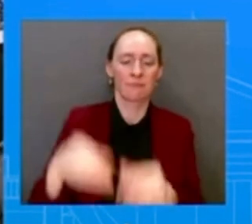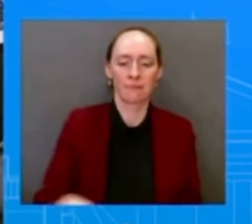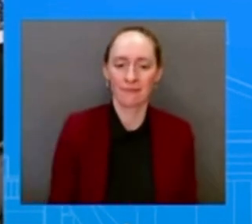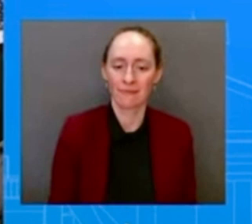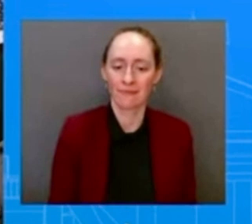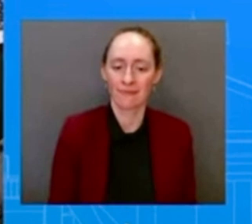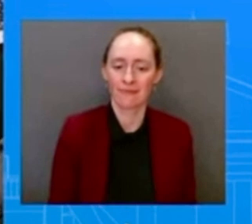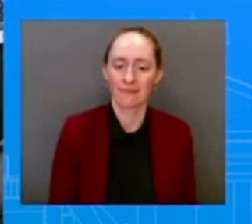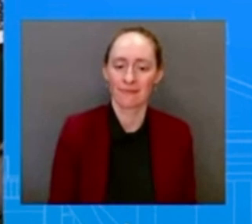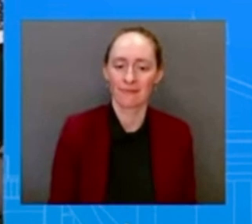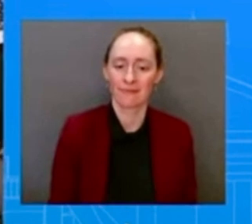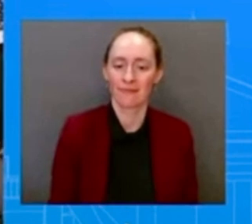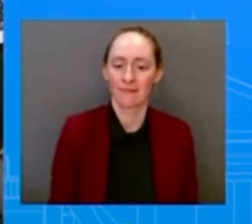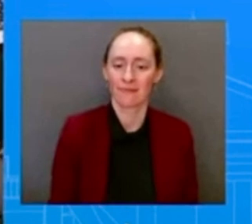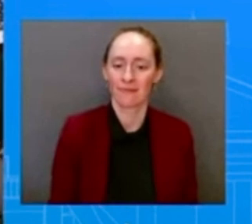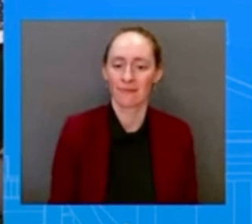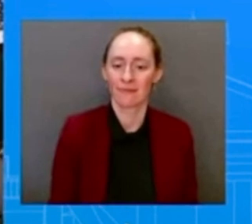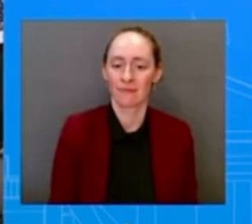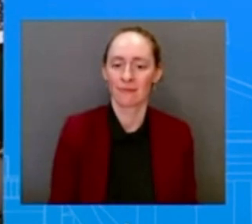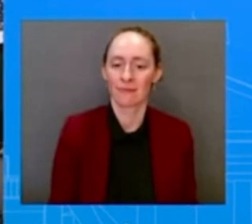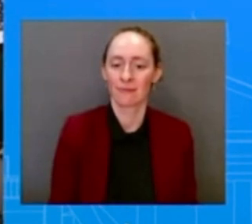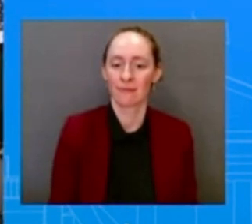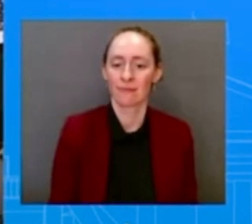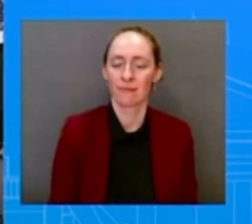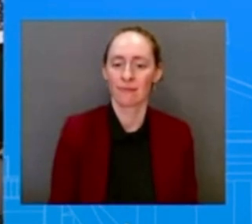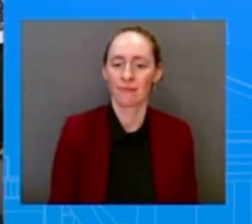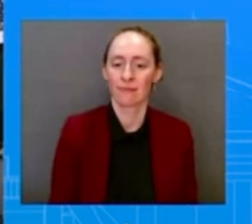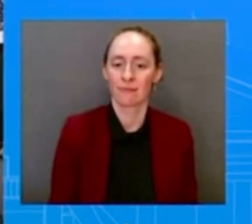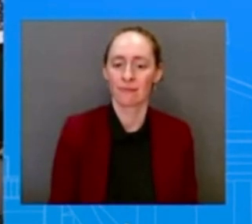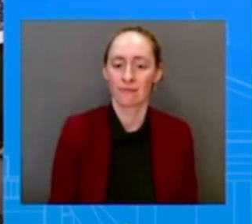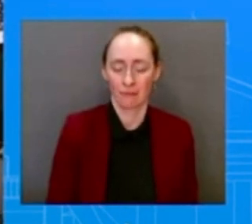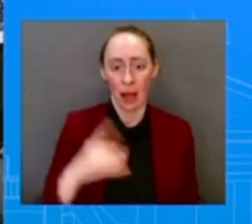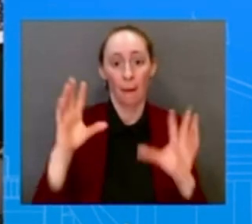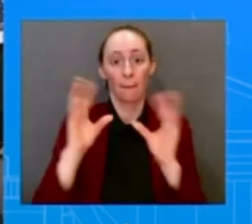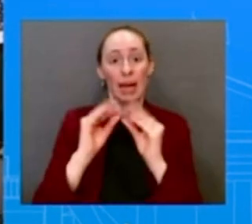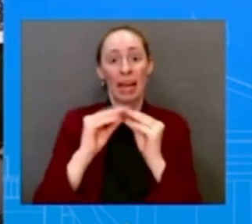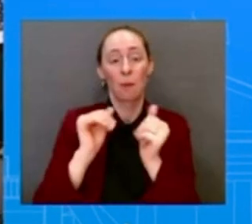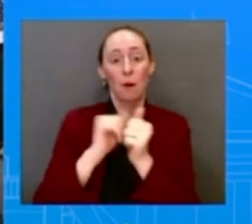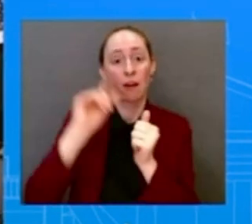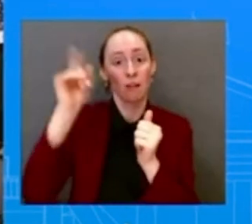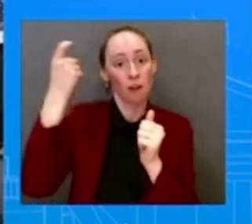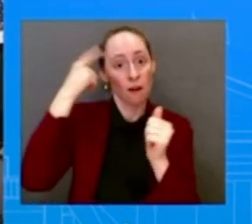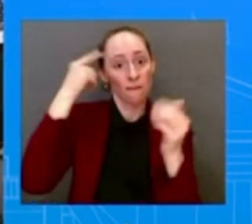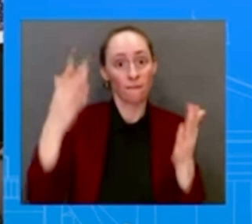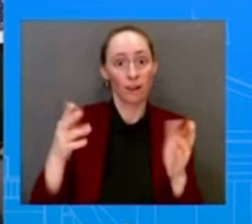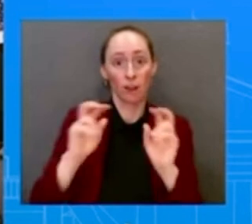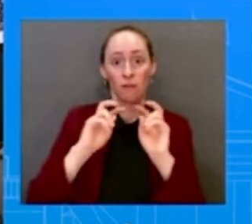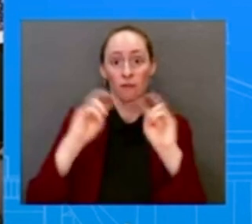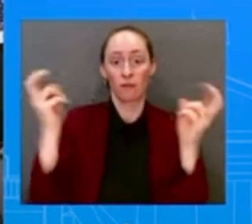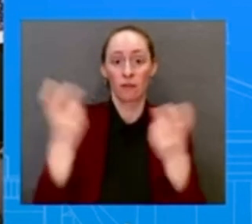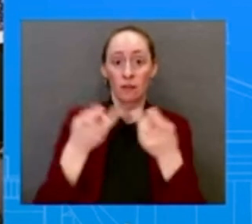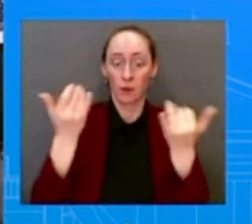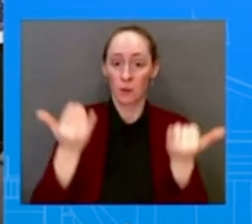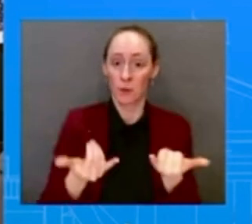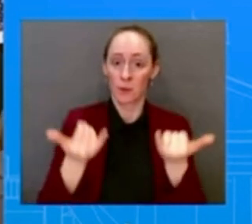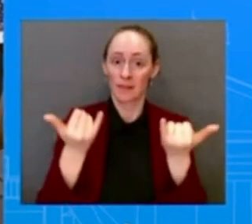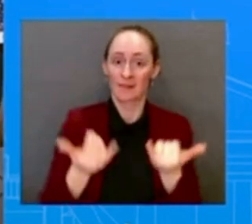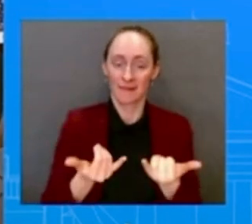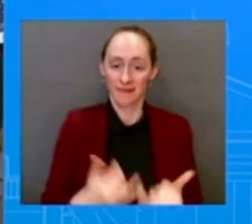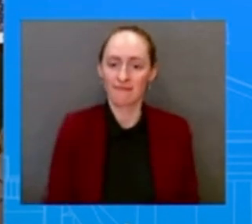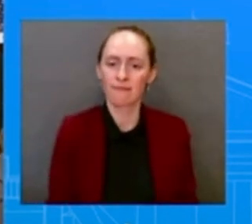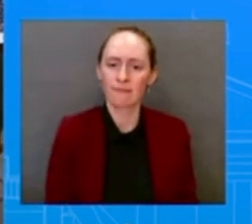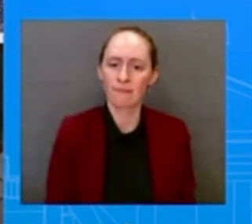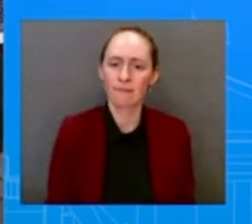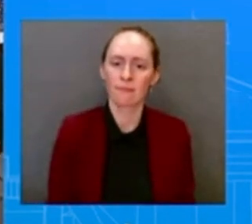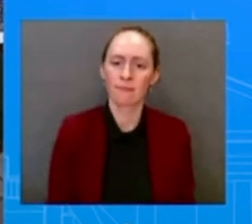His meeting with the governors today, do you know whether or how much the issue of COVID and the expiration of the public health emergency order, how much that